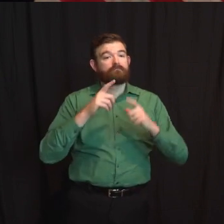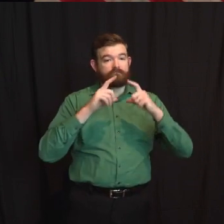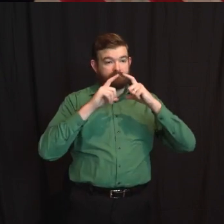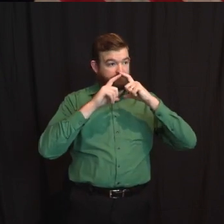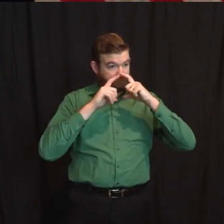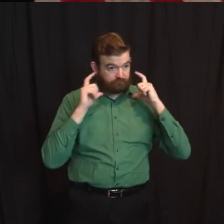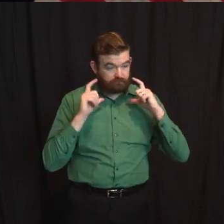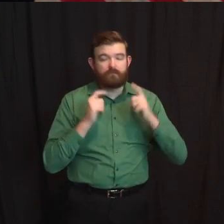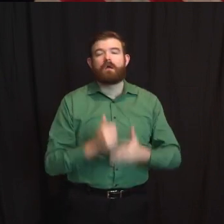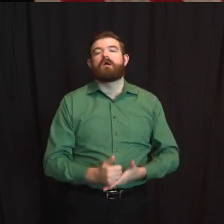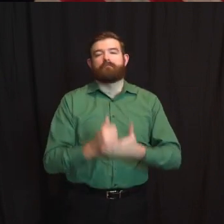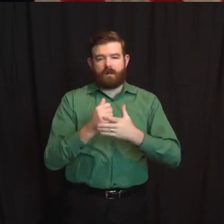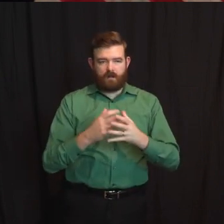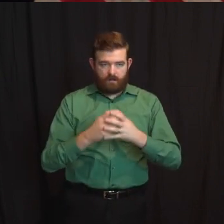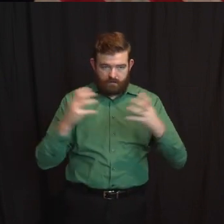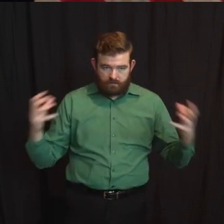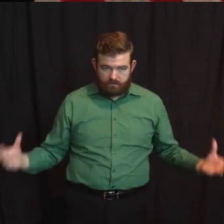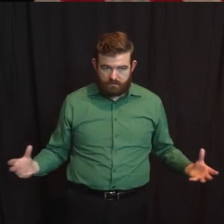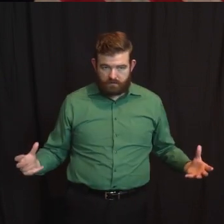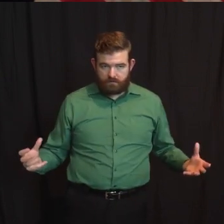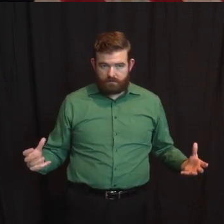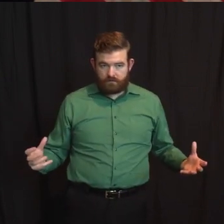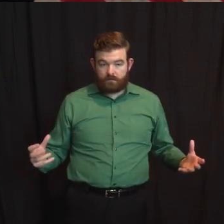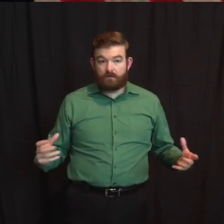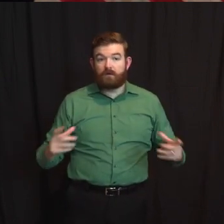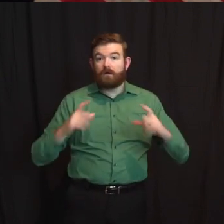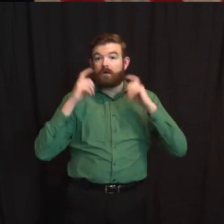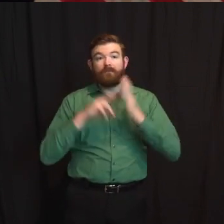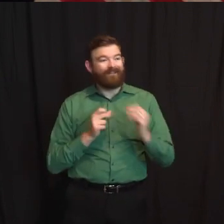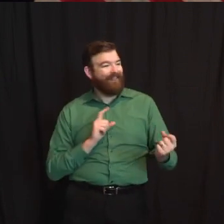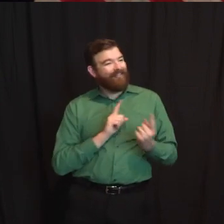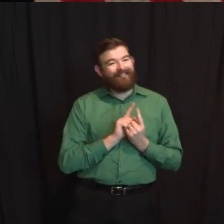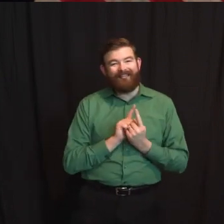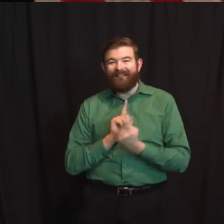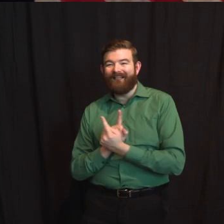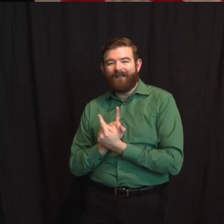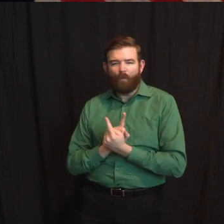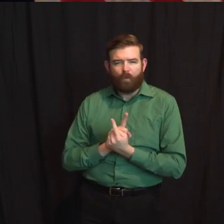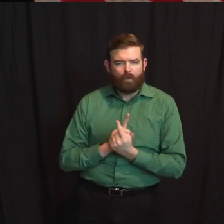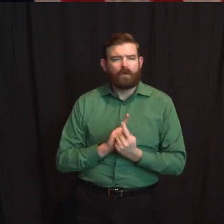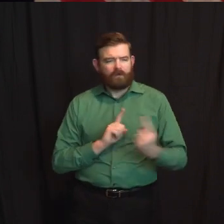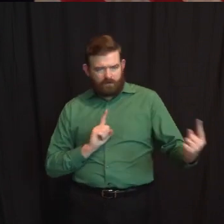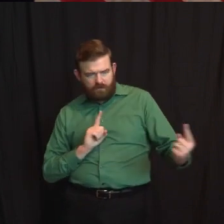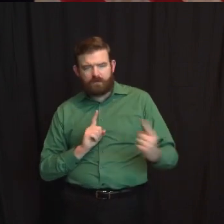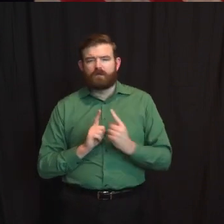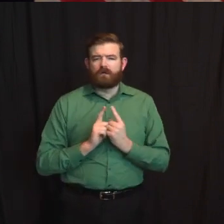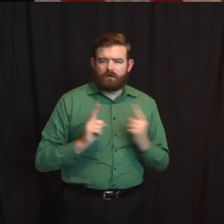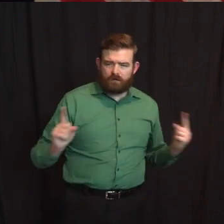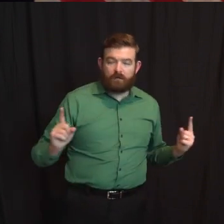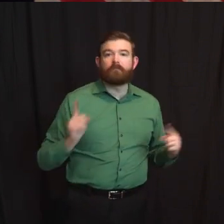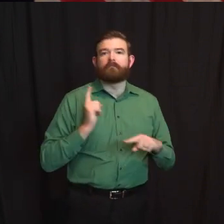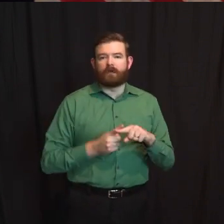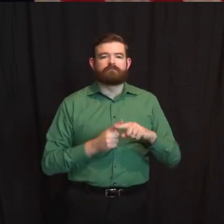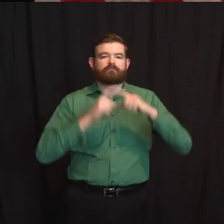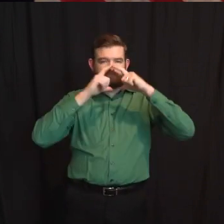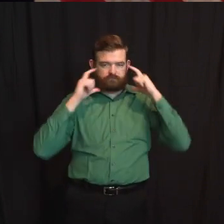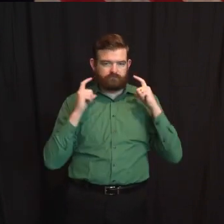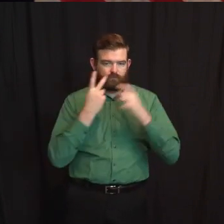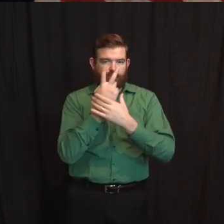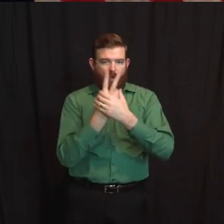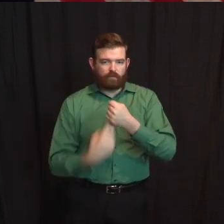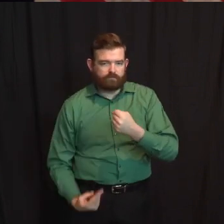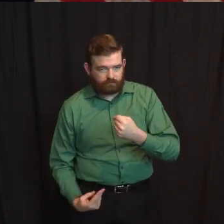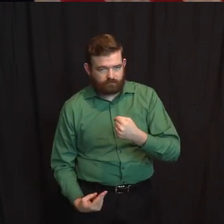distancing. Judy would be mad if I didn't say that. But it's in addition to it. And it really, the more research you read, the